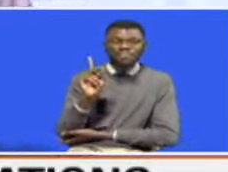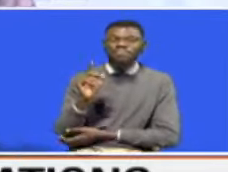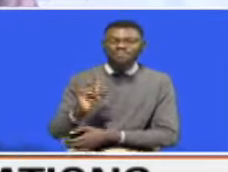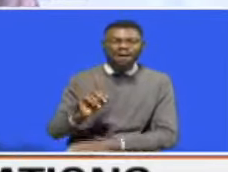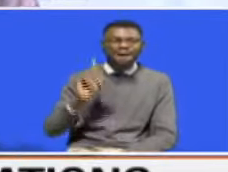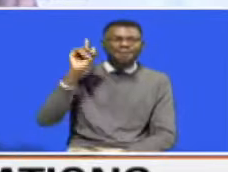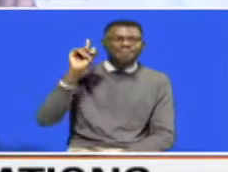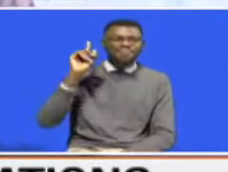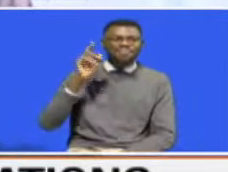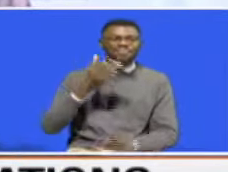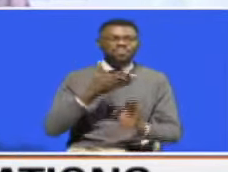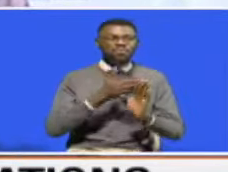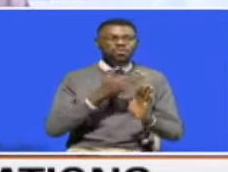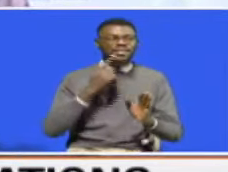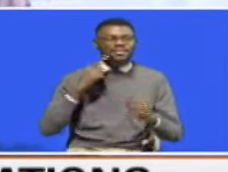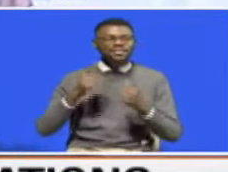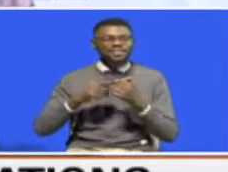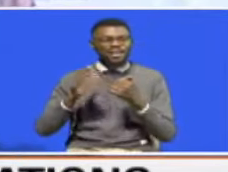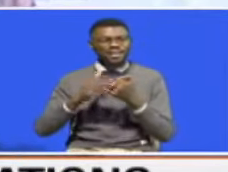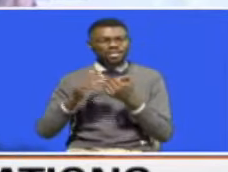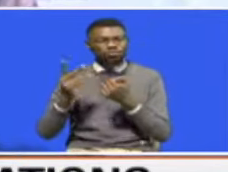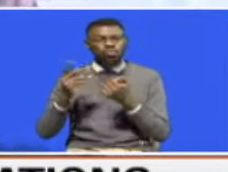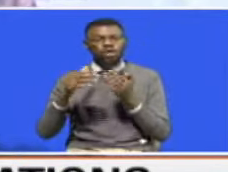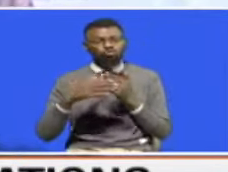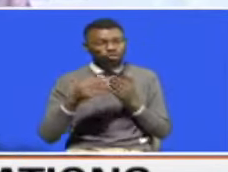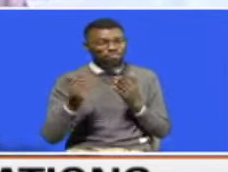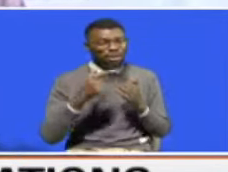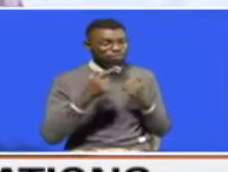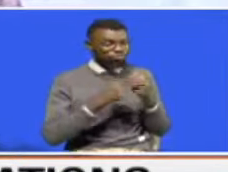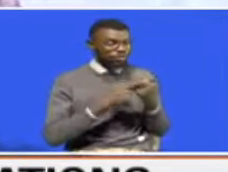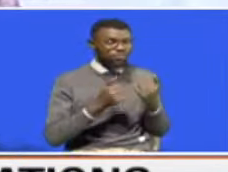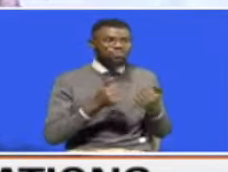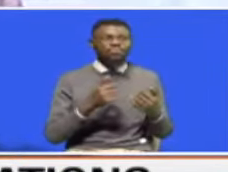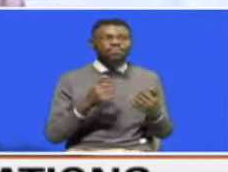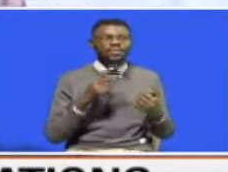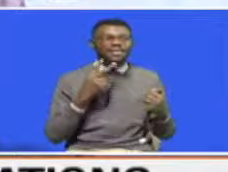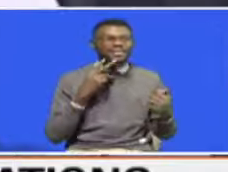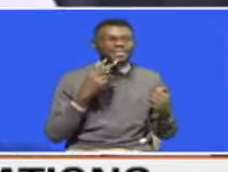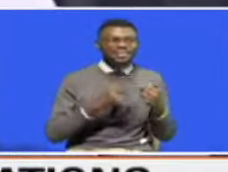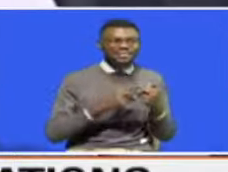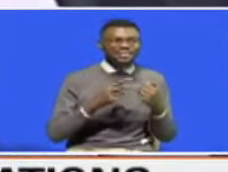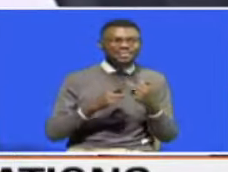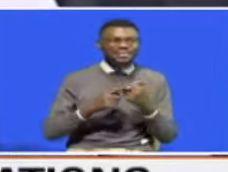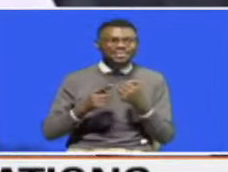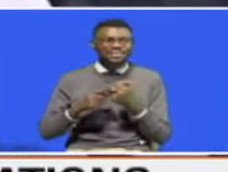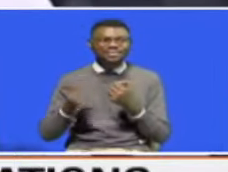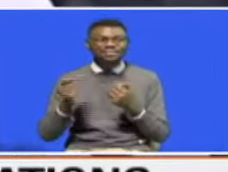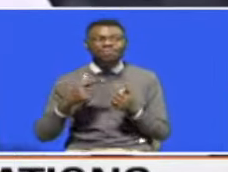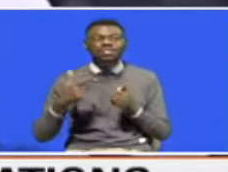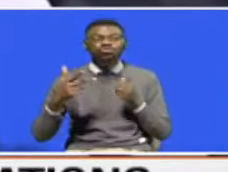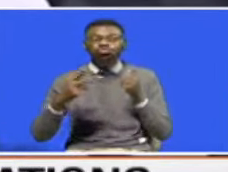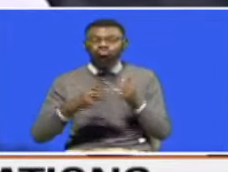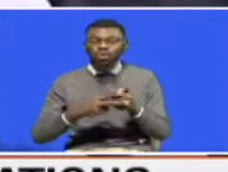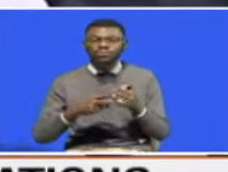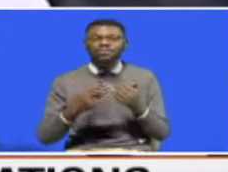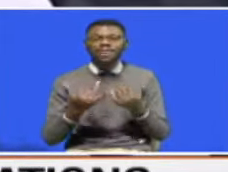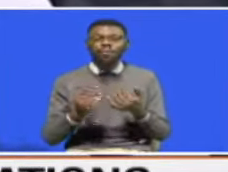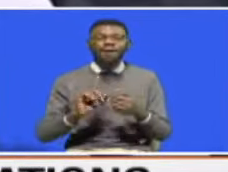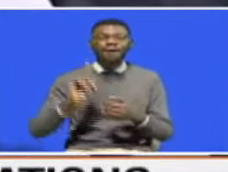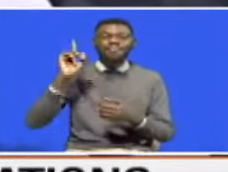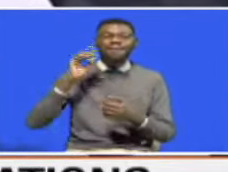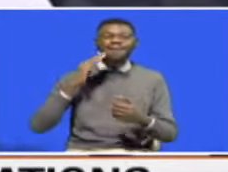gone up from $692 in June to $766 in July and